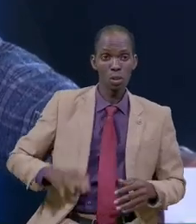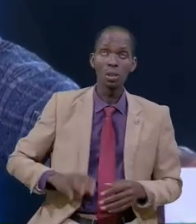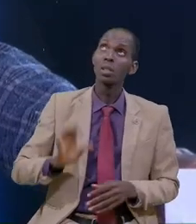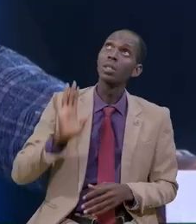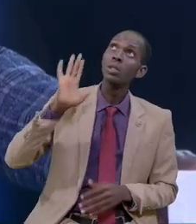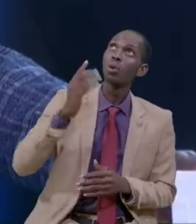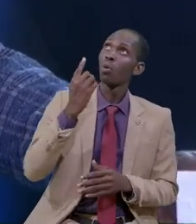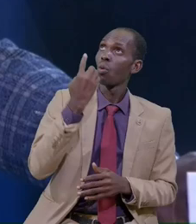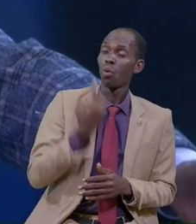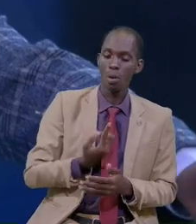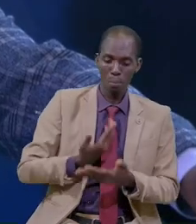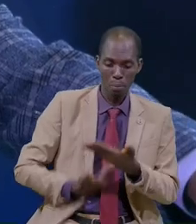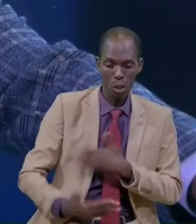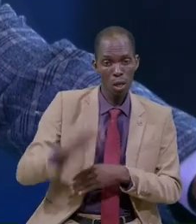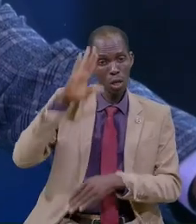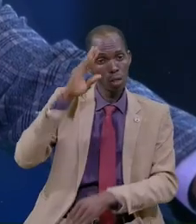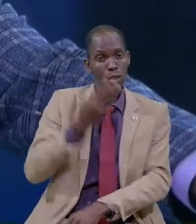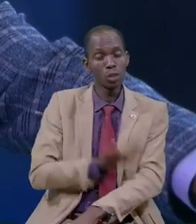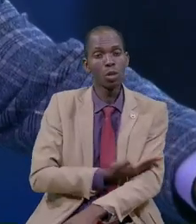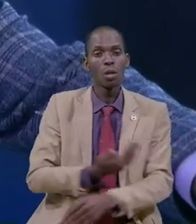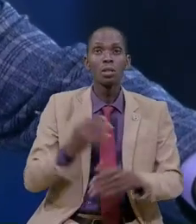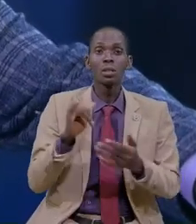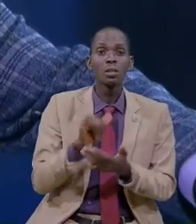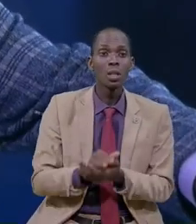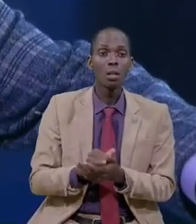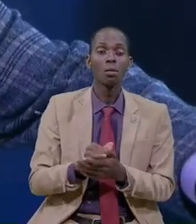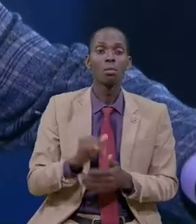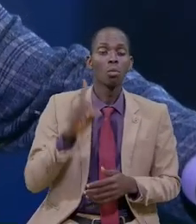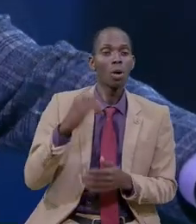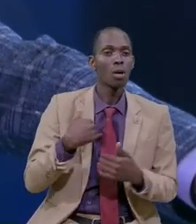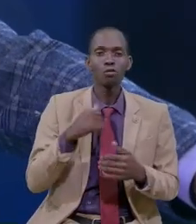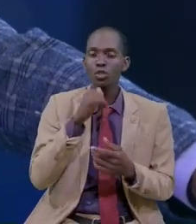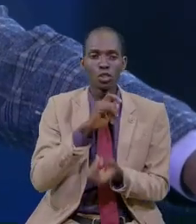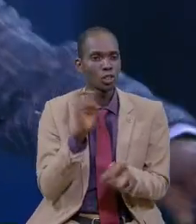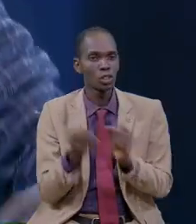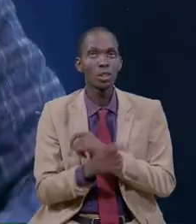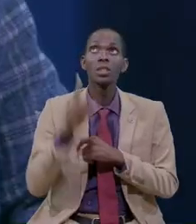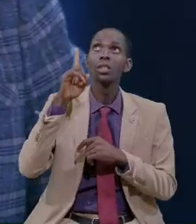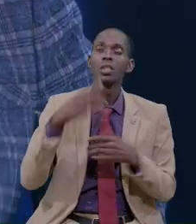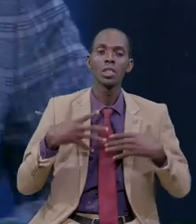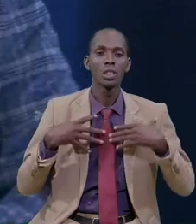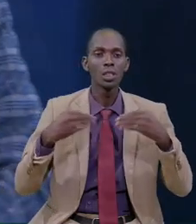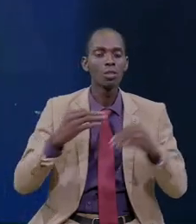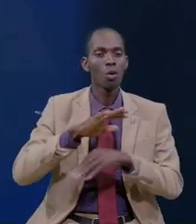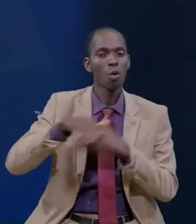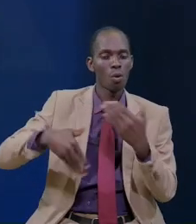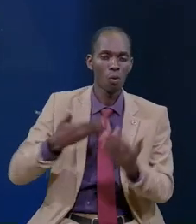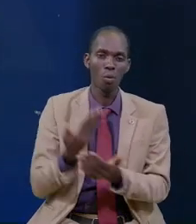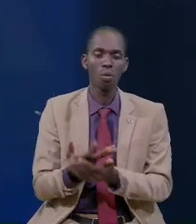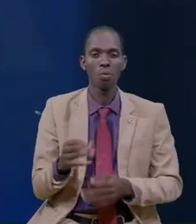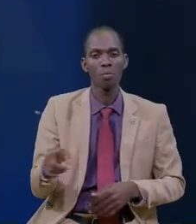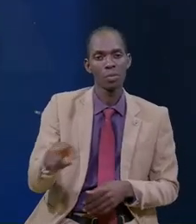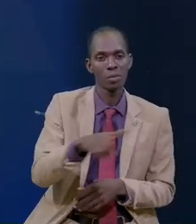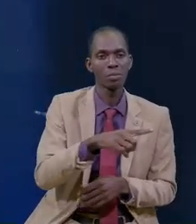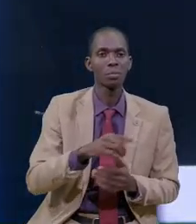Son. That love has not changed, he healed them all. Le Dieu d'amour n'a pas changé, il opère toujours.